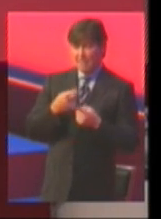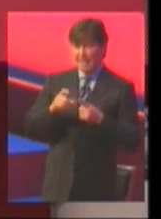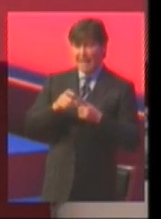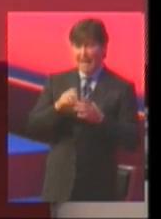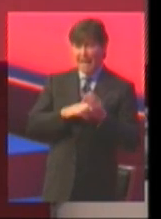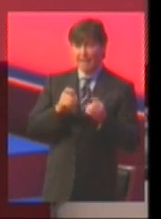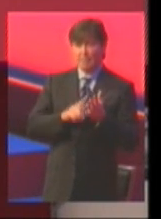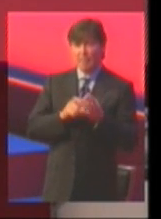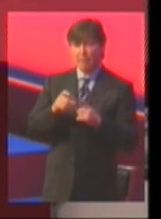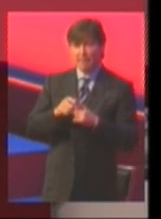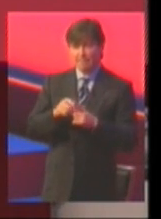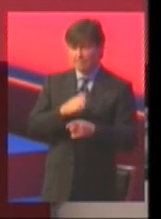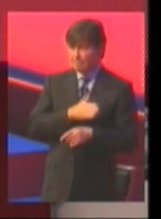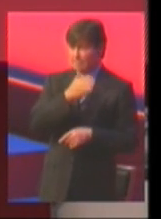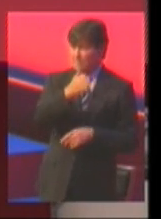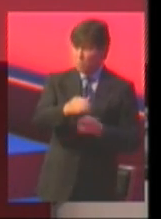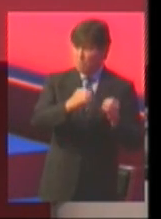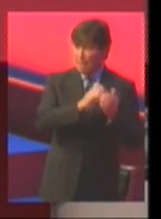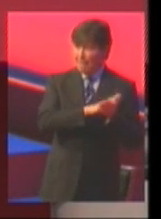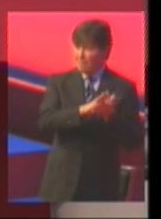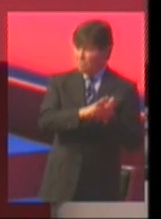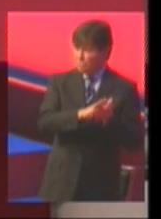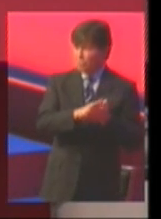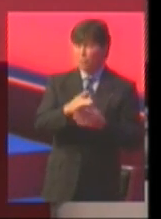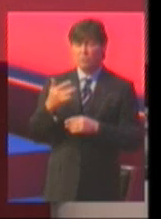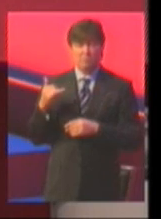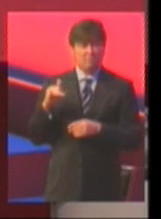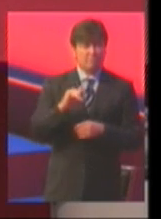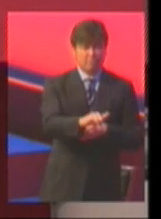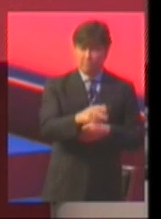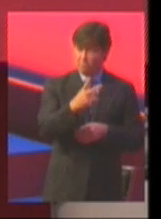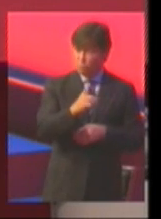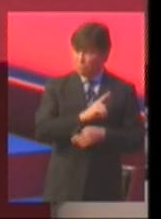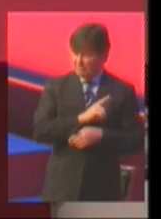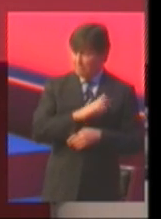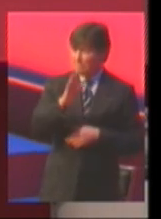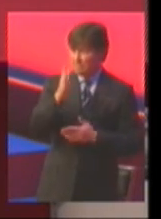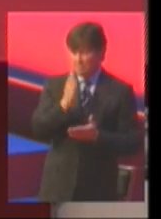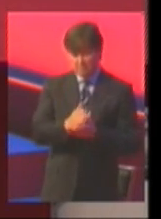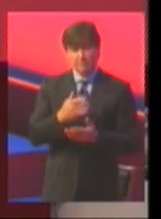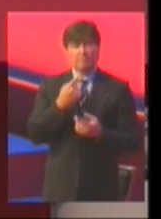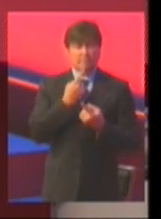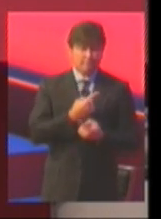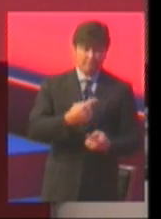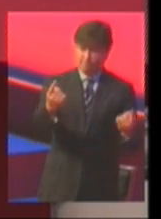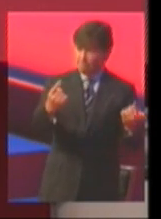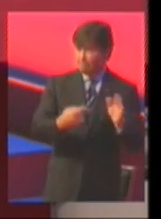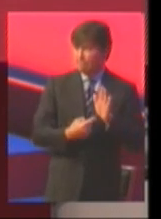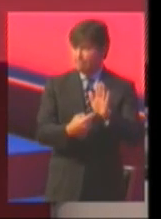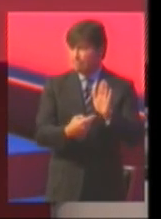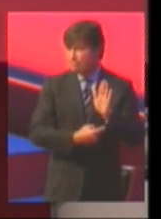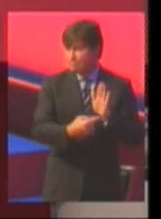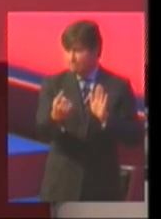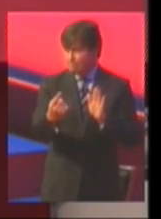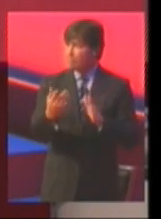our climate change secretary, to Bangladesh. We travelled there for two reasons. Firstly, to send a clear and unequivocal